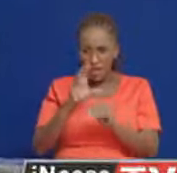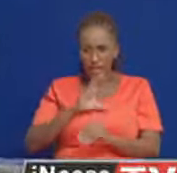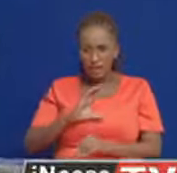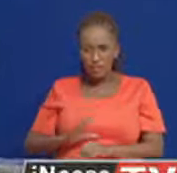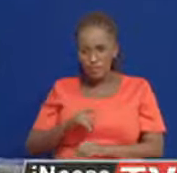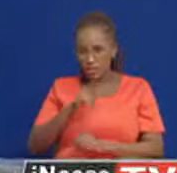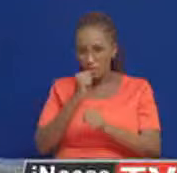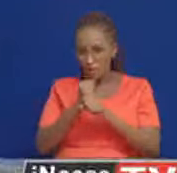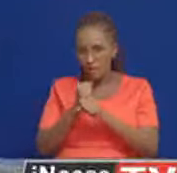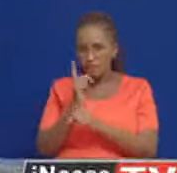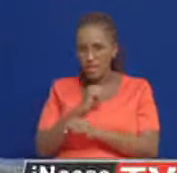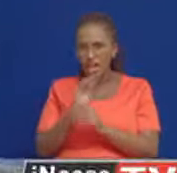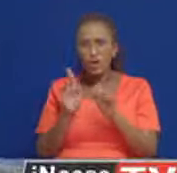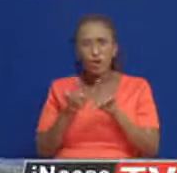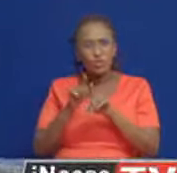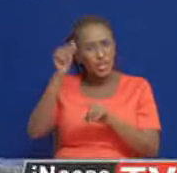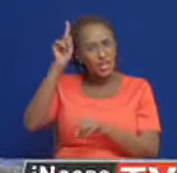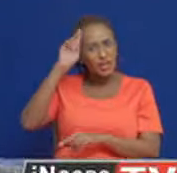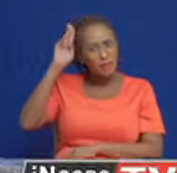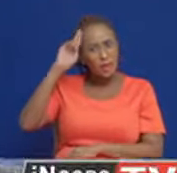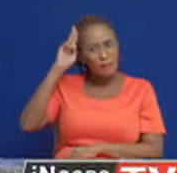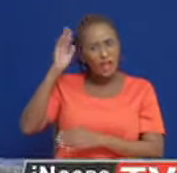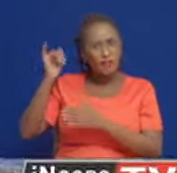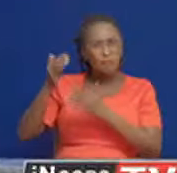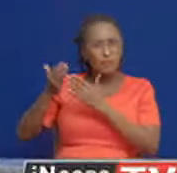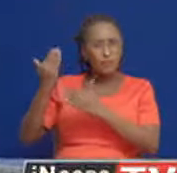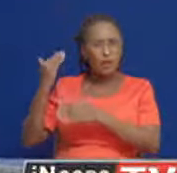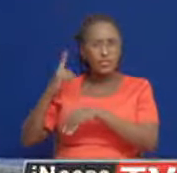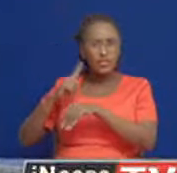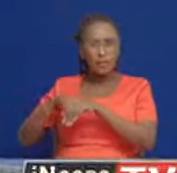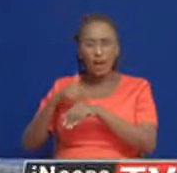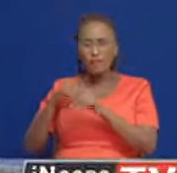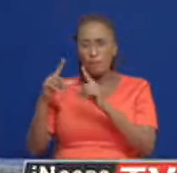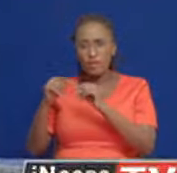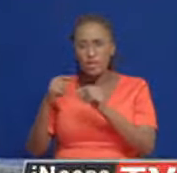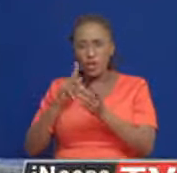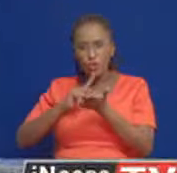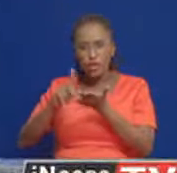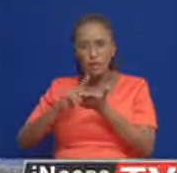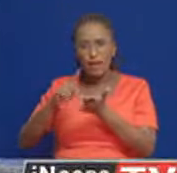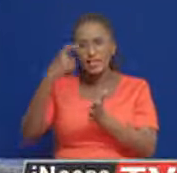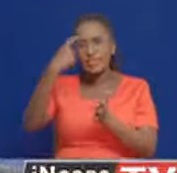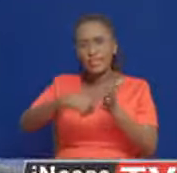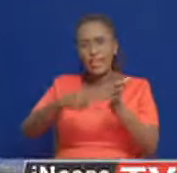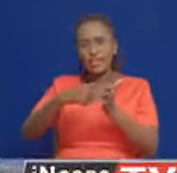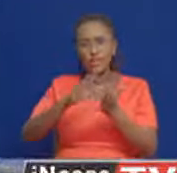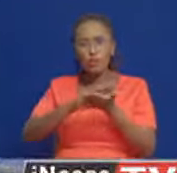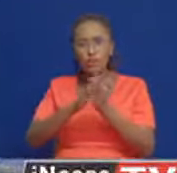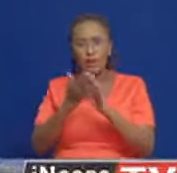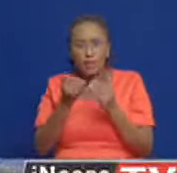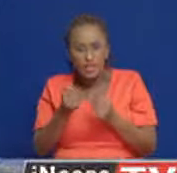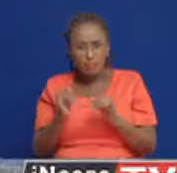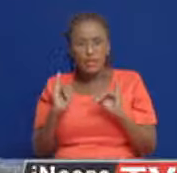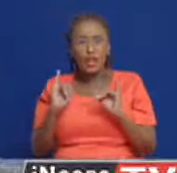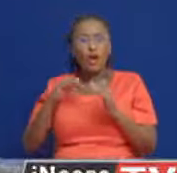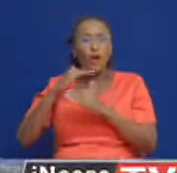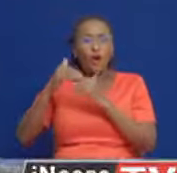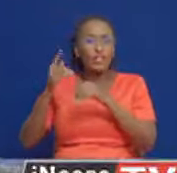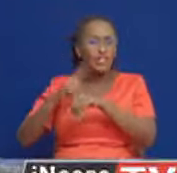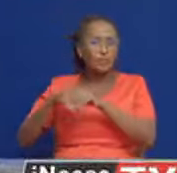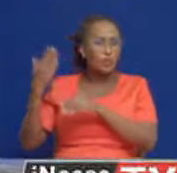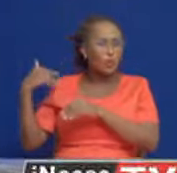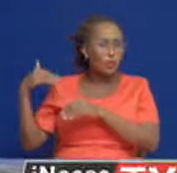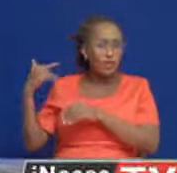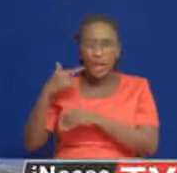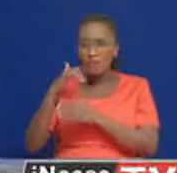na wakumbuka wakati ule tulikuwa na msemo kulipa ushuru ni kujitegemea, miaka yake mstaafu Mwai Kibaki, na alikuwa